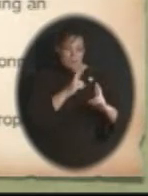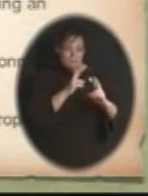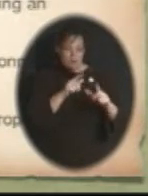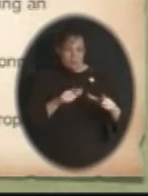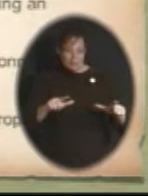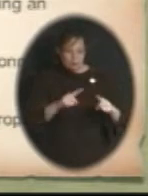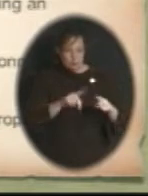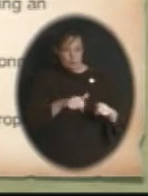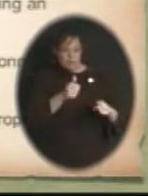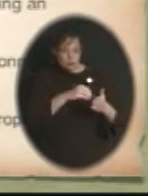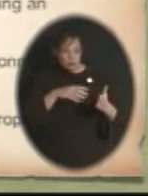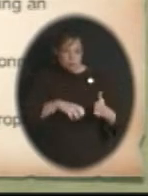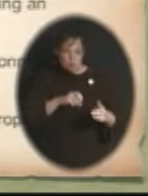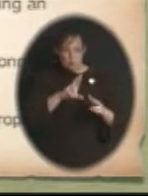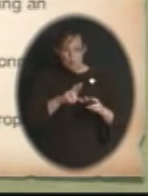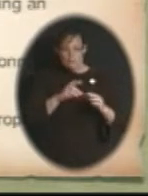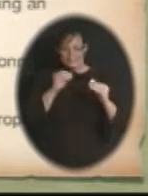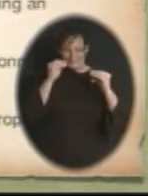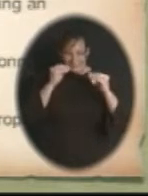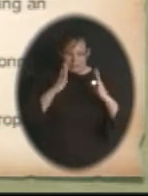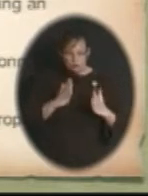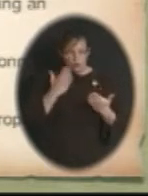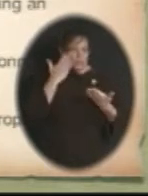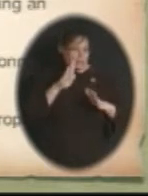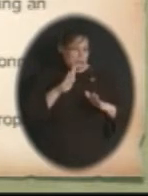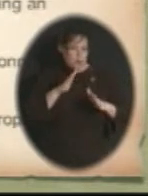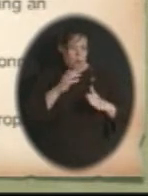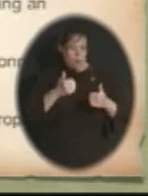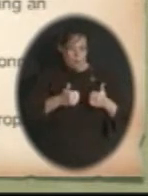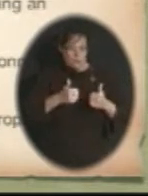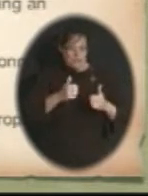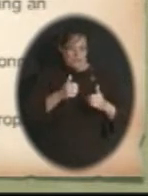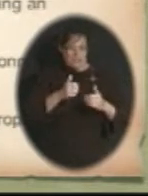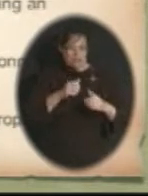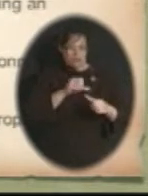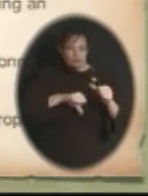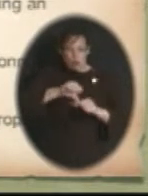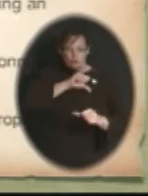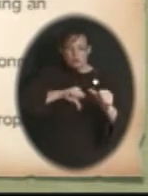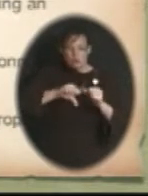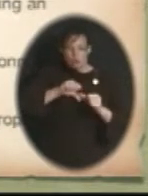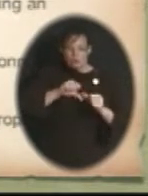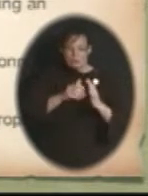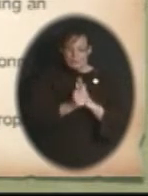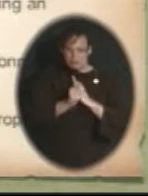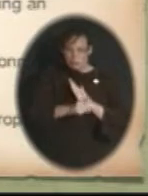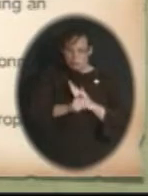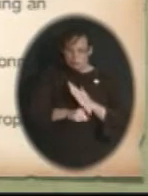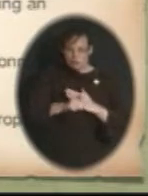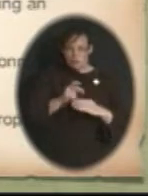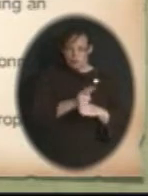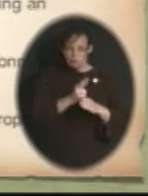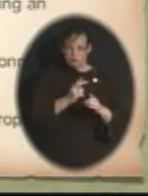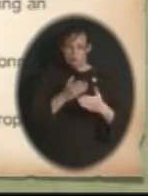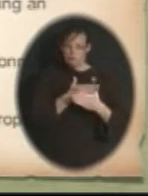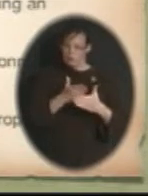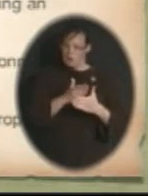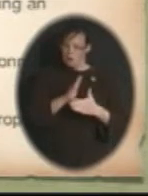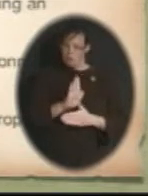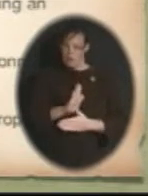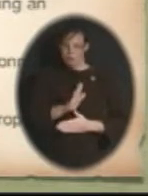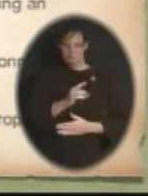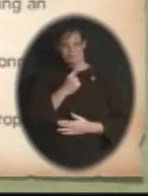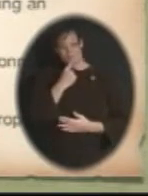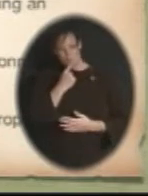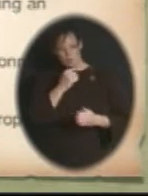a teacher maybe doesn't know what skill, social skill they should use to share their disappointment